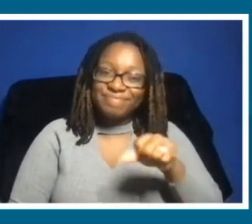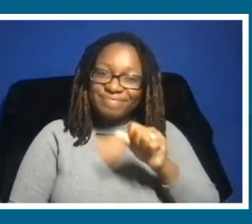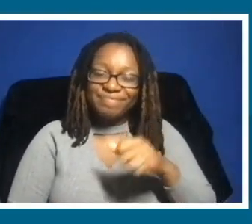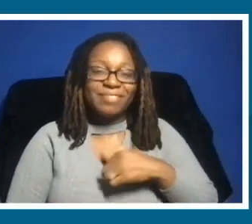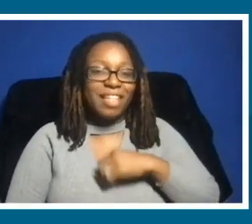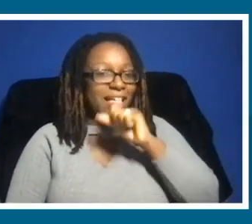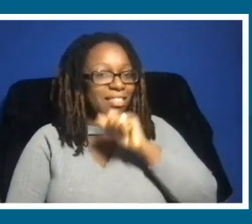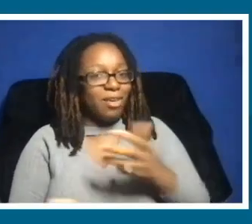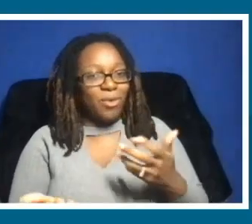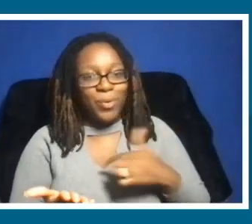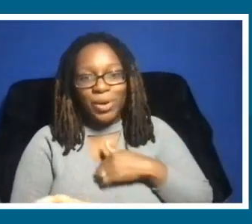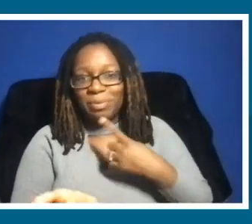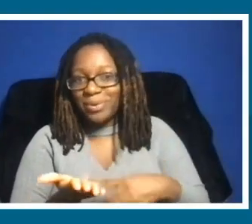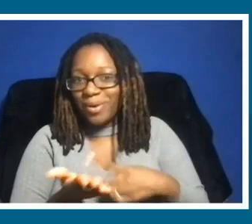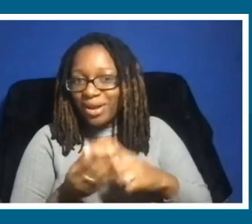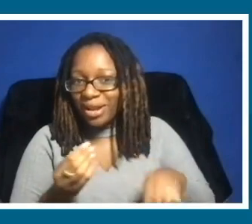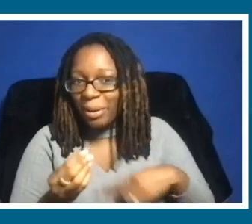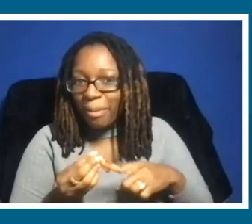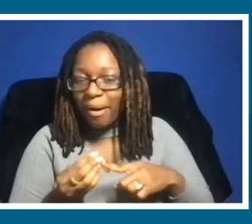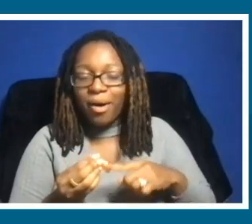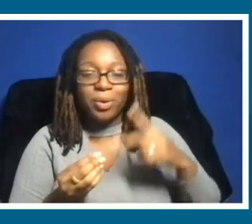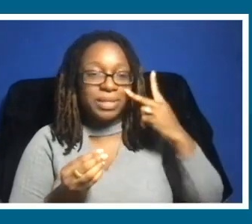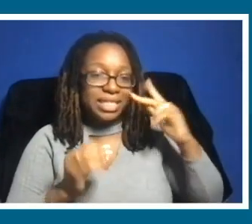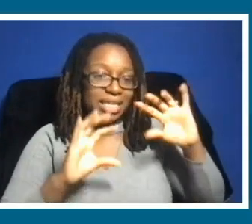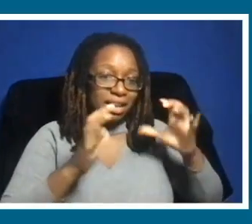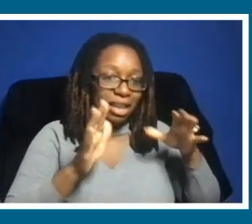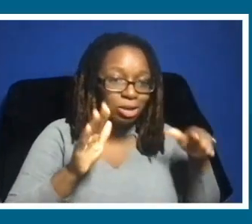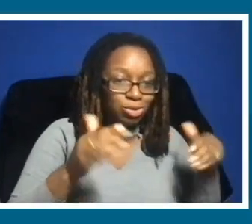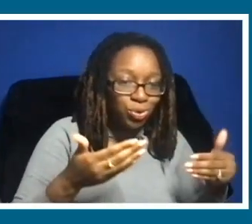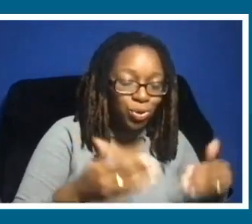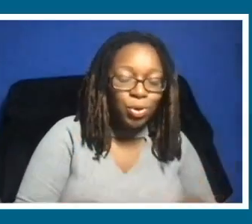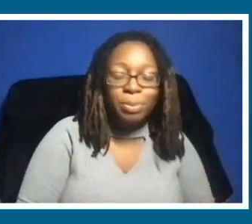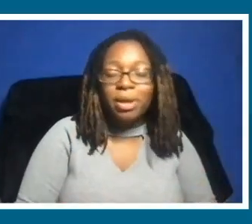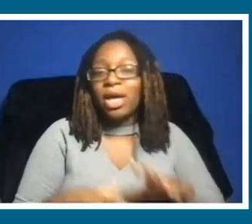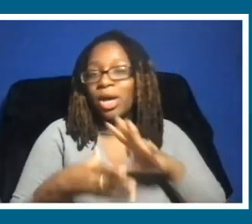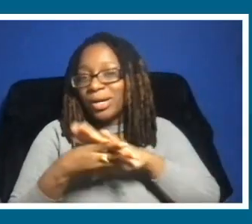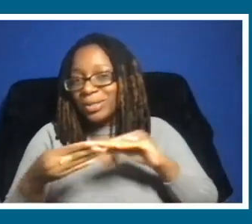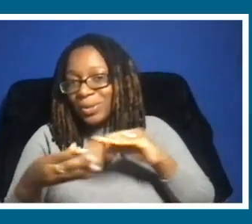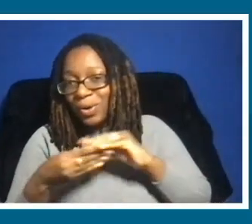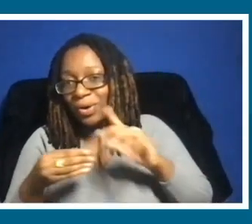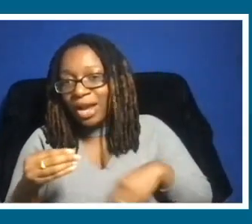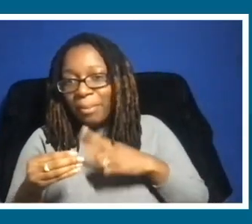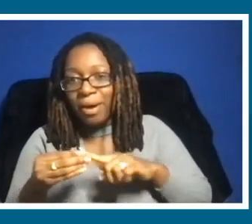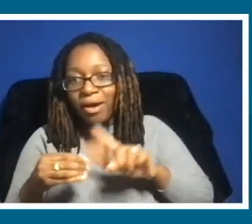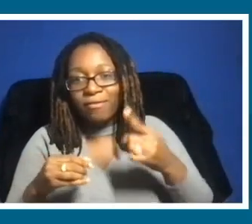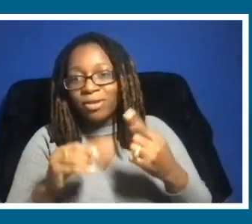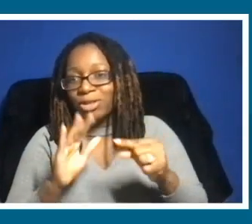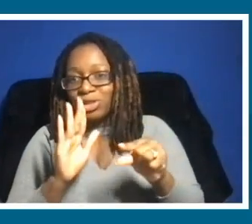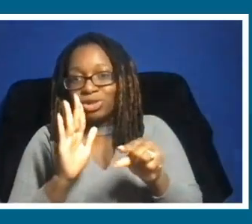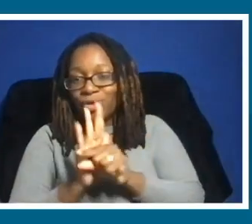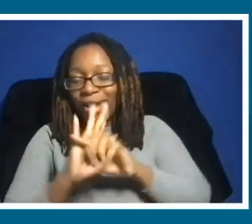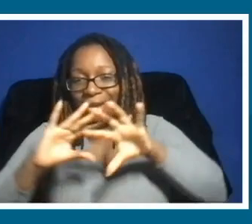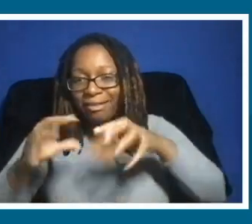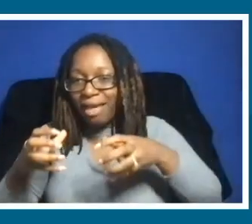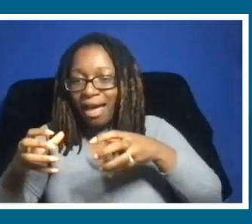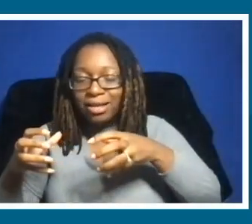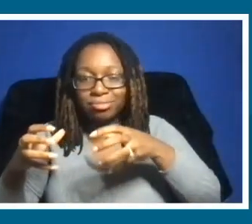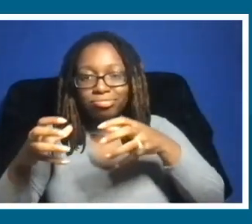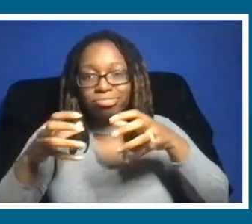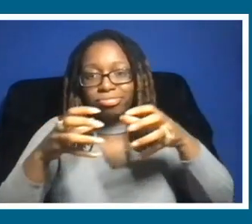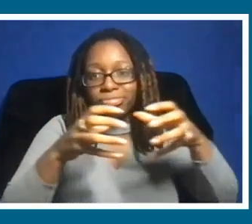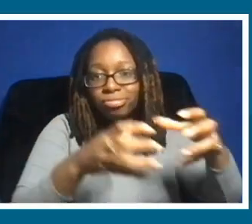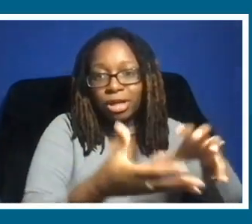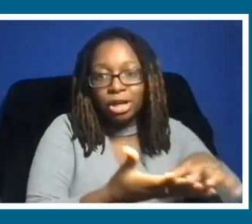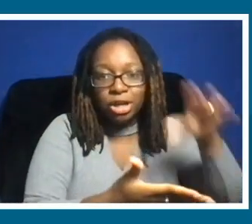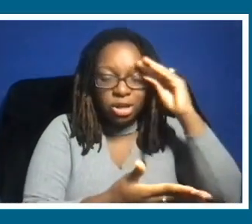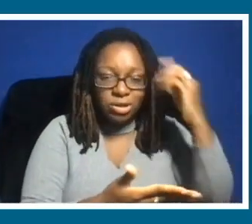about. We've looked at a classroom and a story, a compelling story about how this first grade classroom learned something